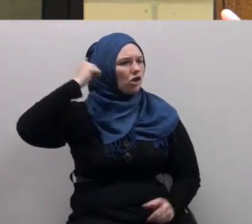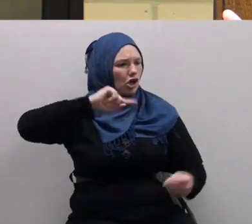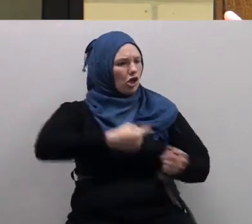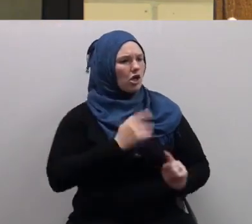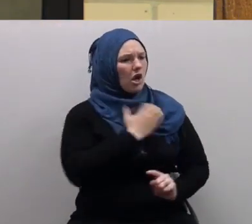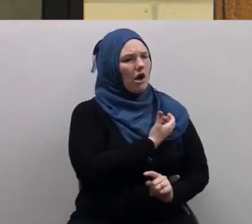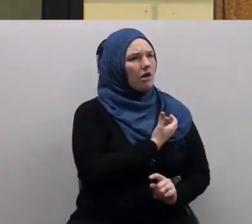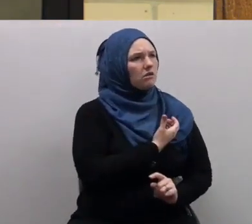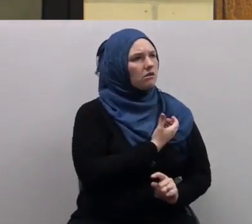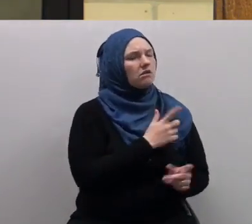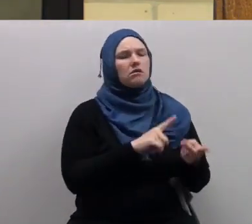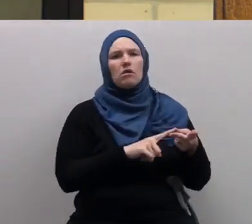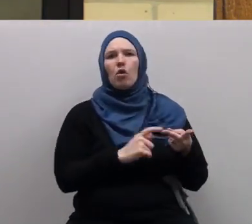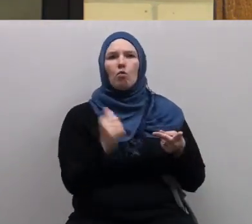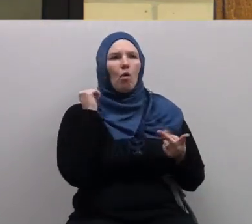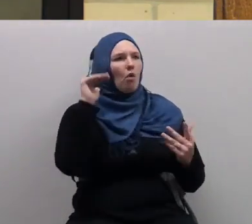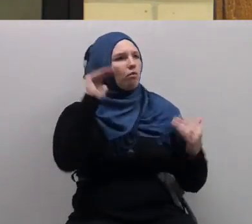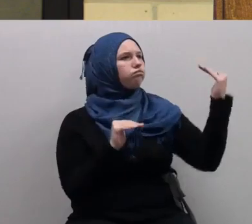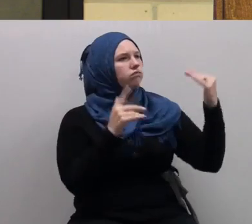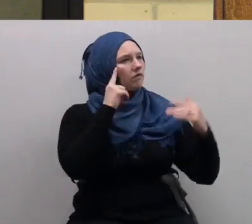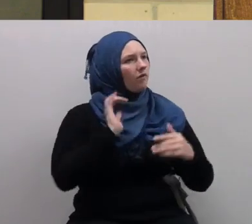position